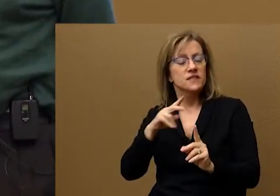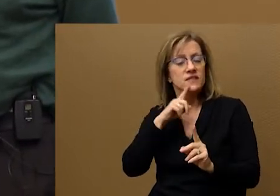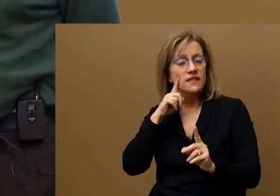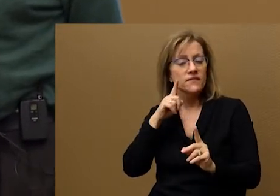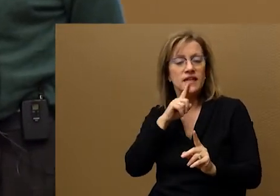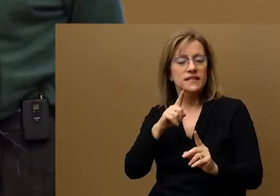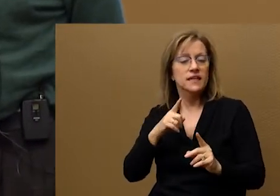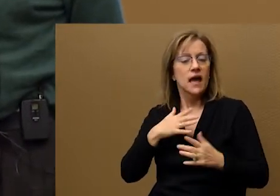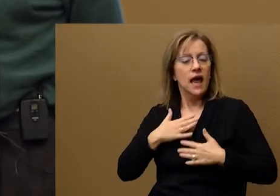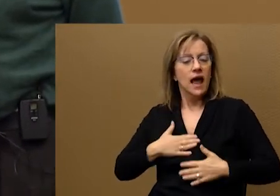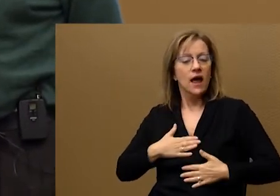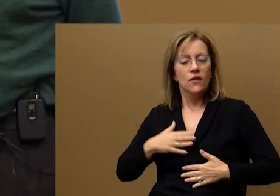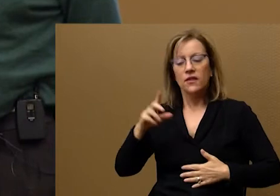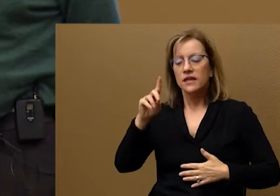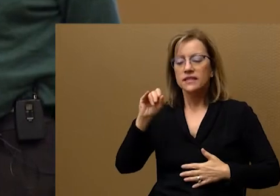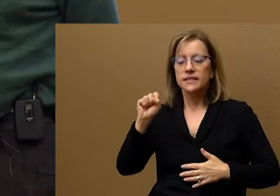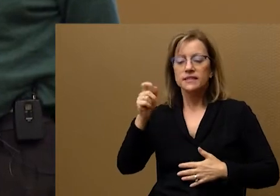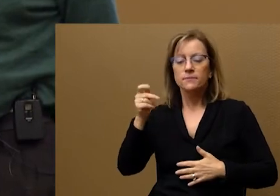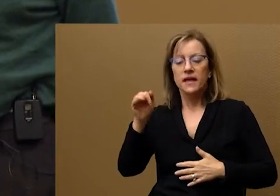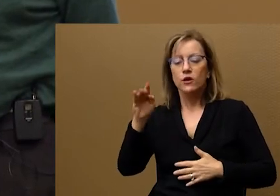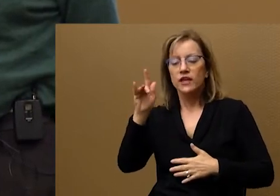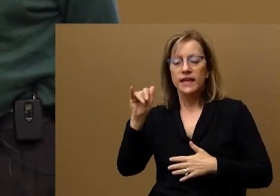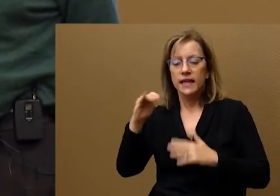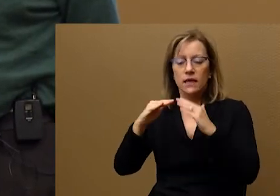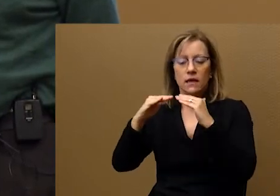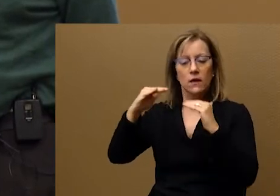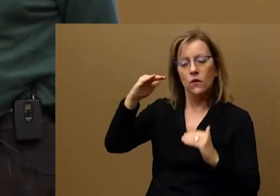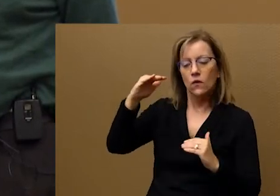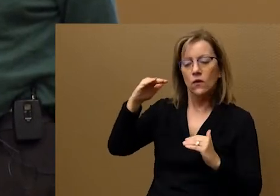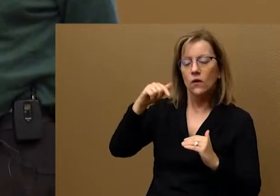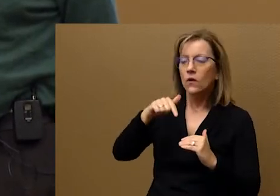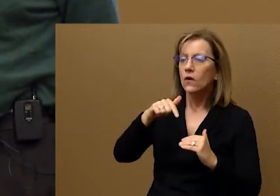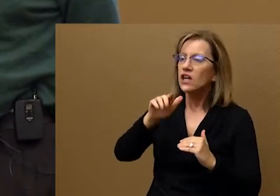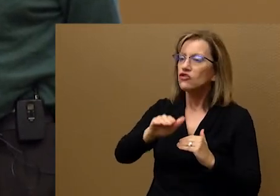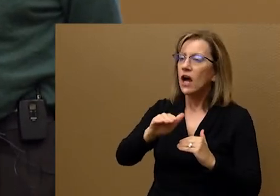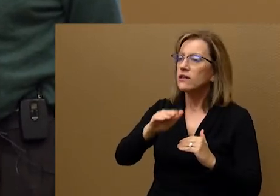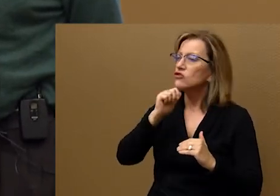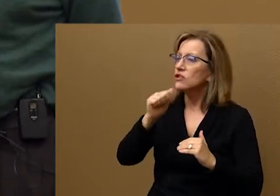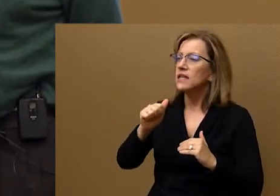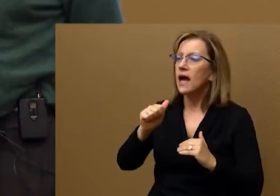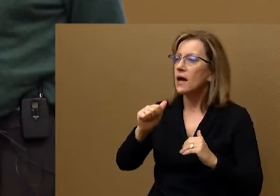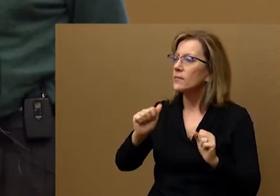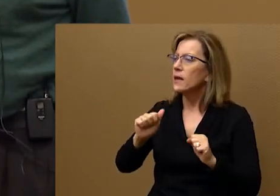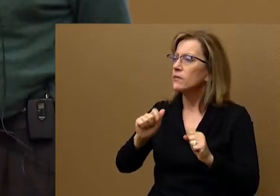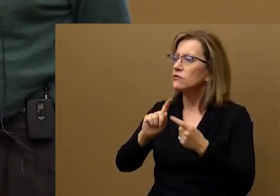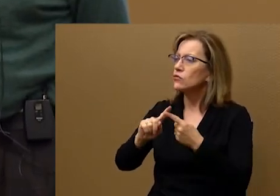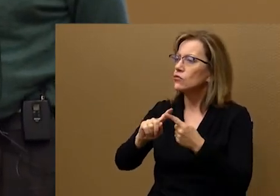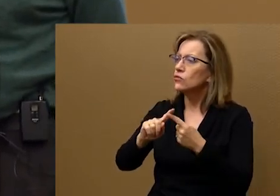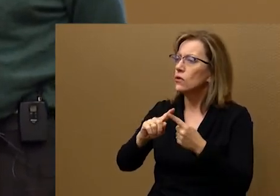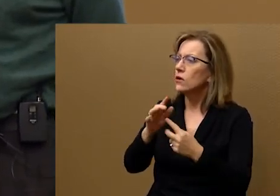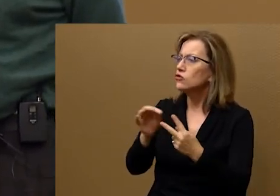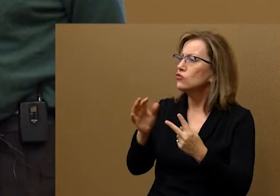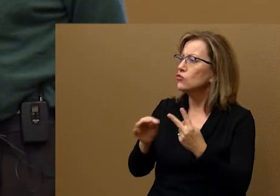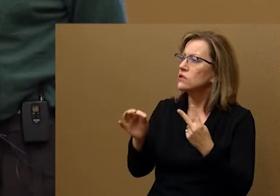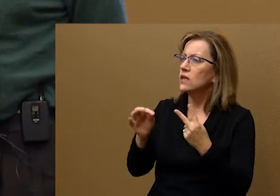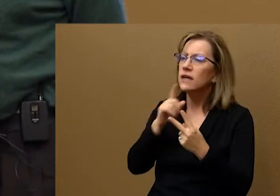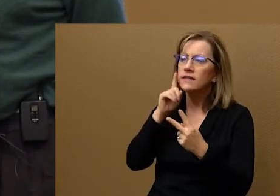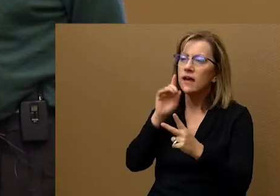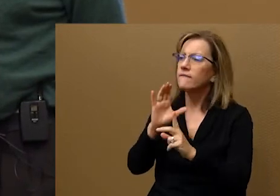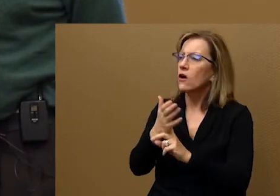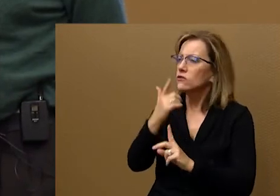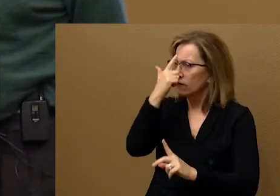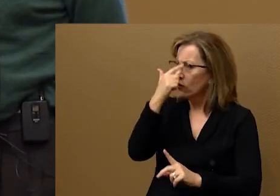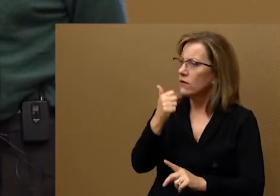view deafness as a health disparity and that a child is not should not be able to